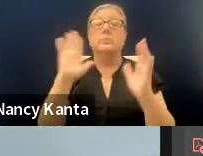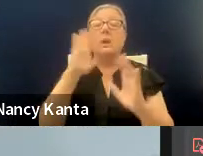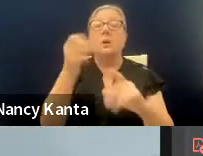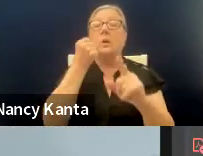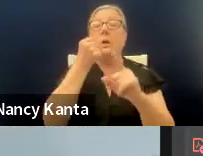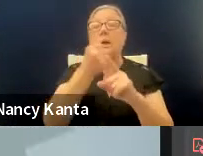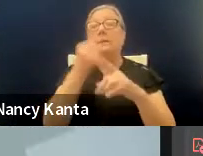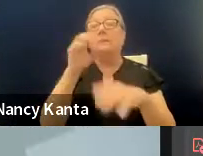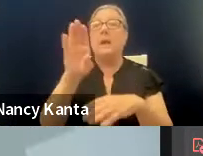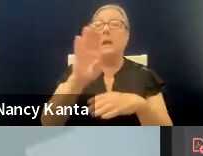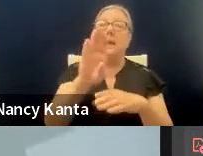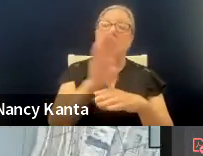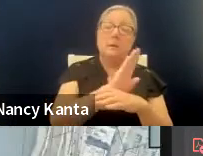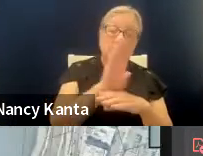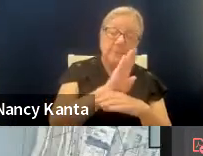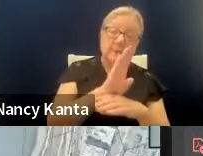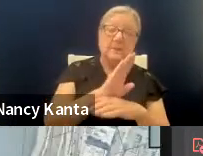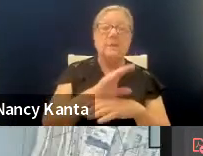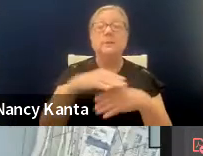me, residential.